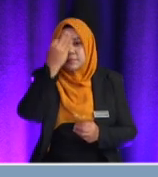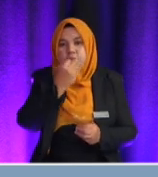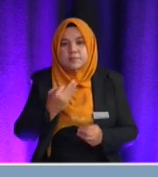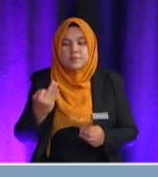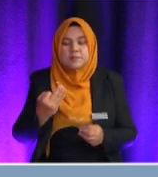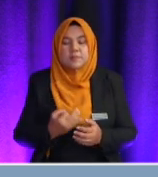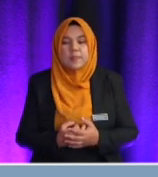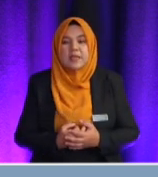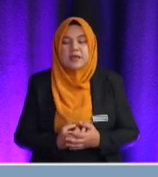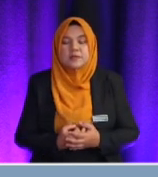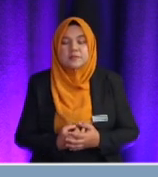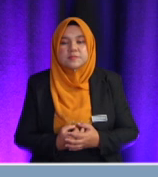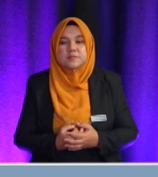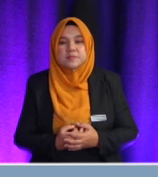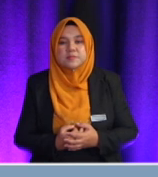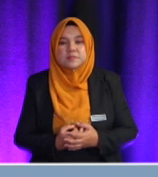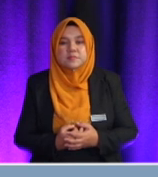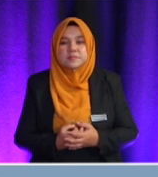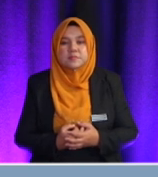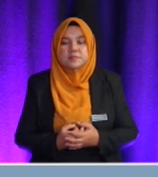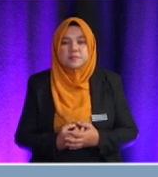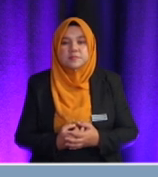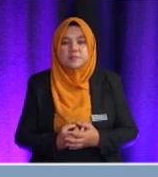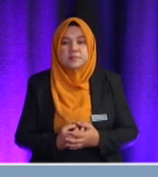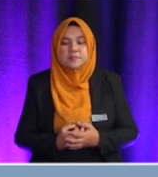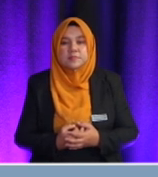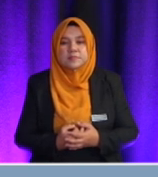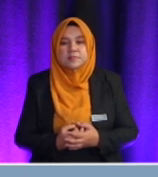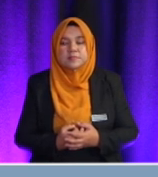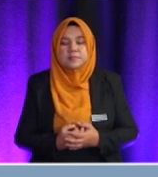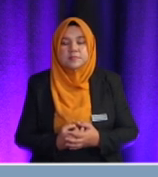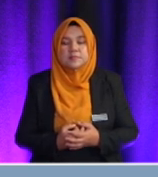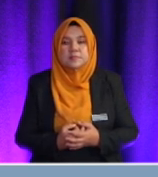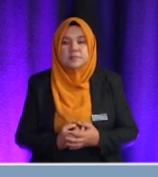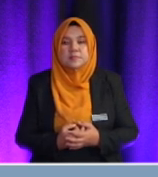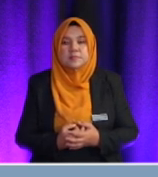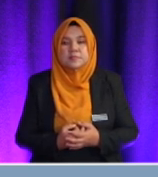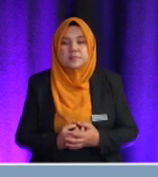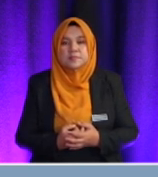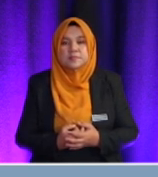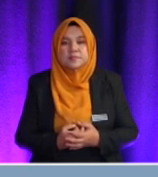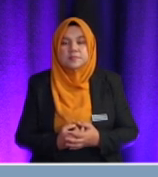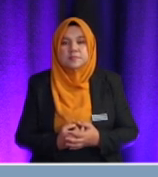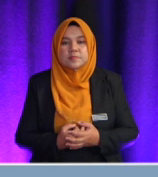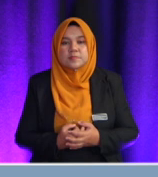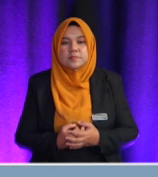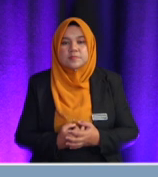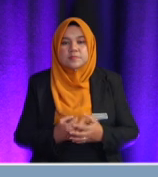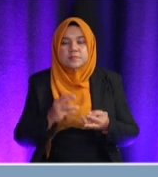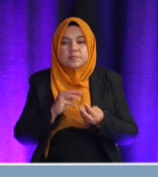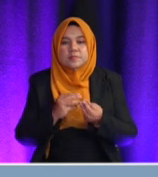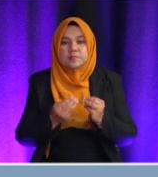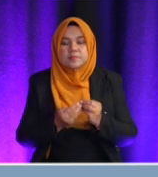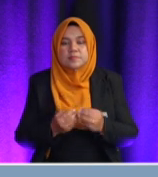are the problems that you think teenagers always face? Or maybe you yourself. Mm-hmm. Okay. Academic problem.